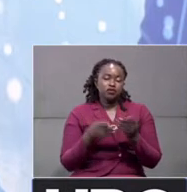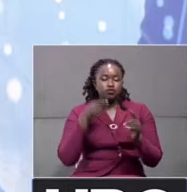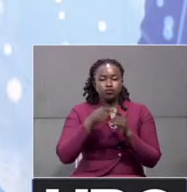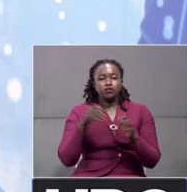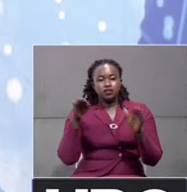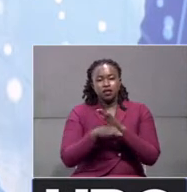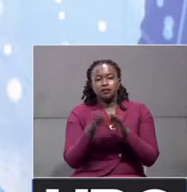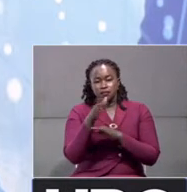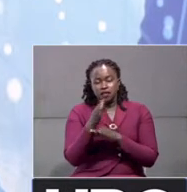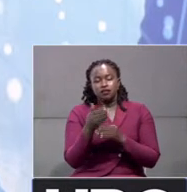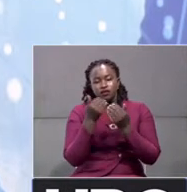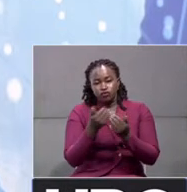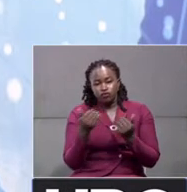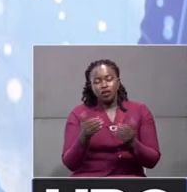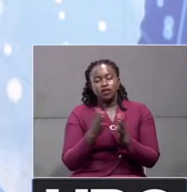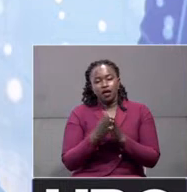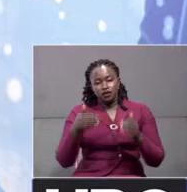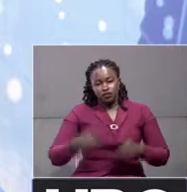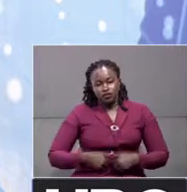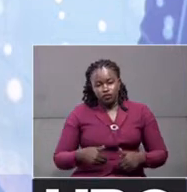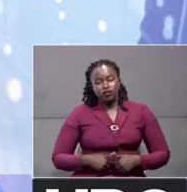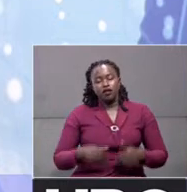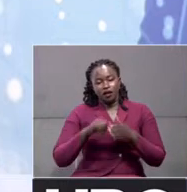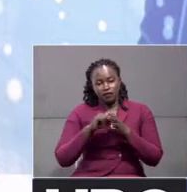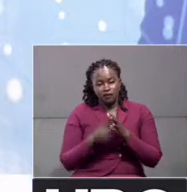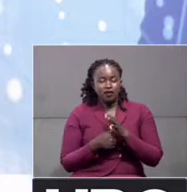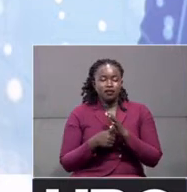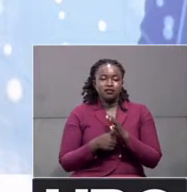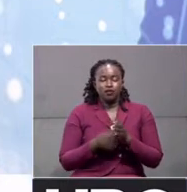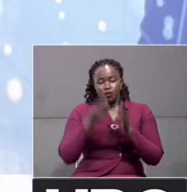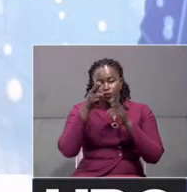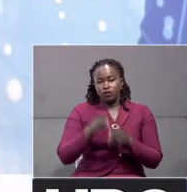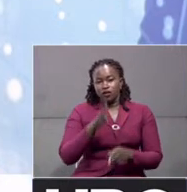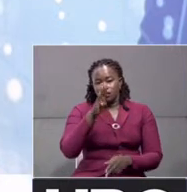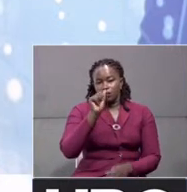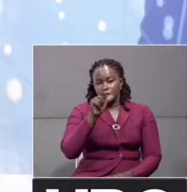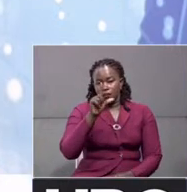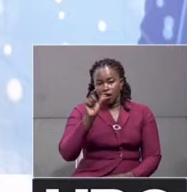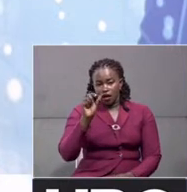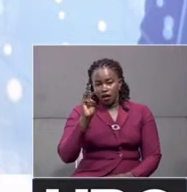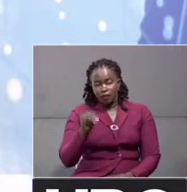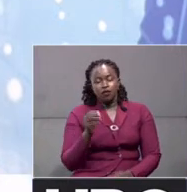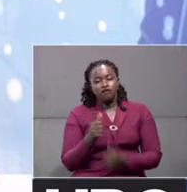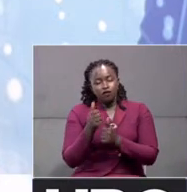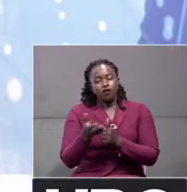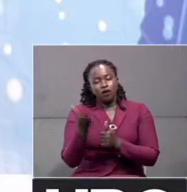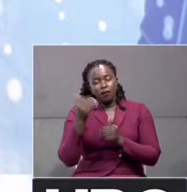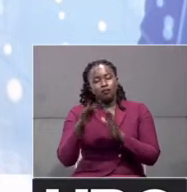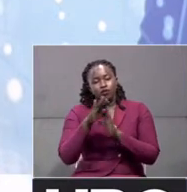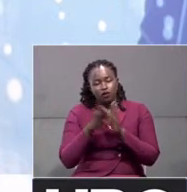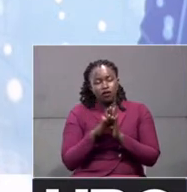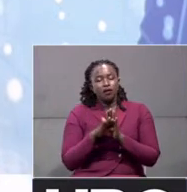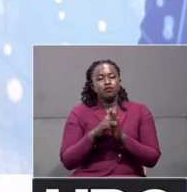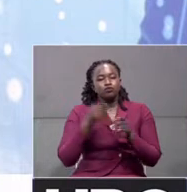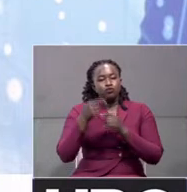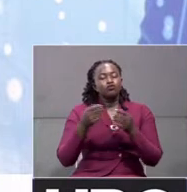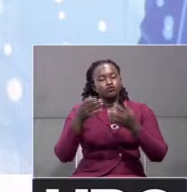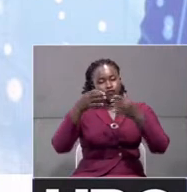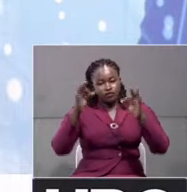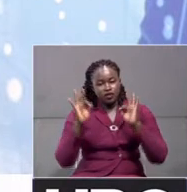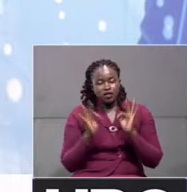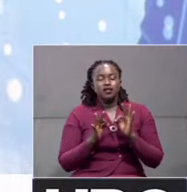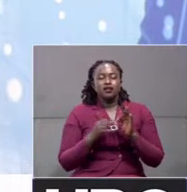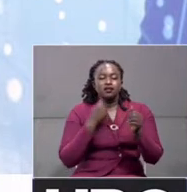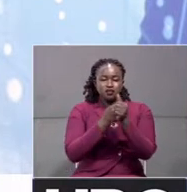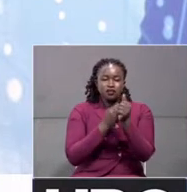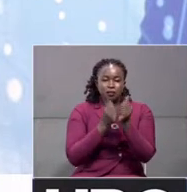of State for Children and Youth Affairs, Honorable Balam Barugahara, who is pursuing a move to unconditionally release the